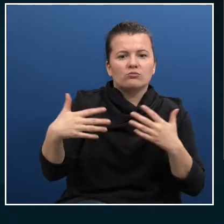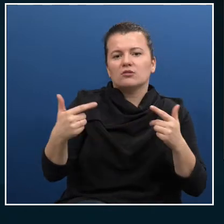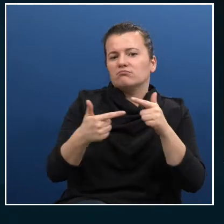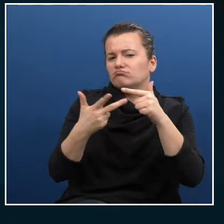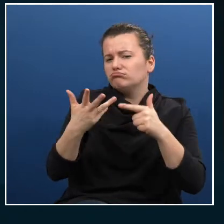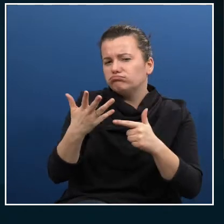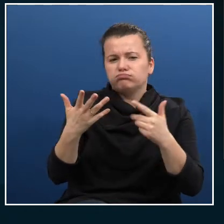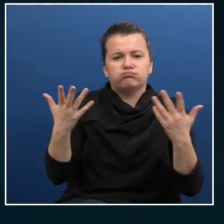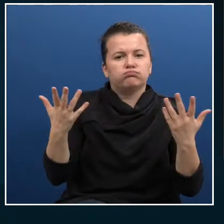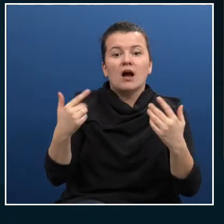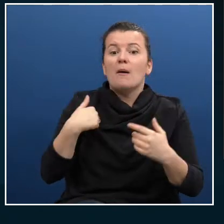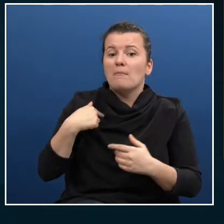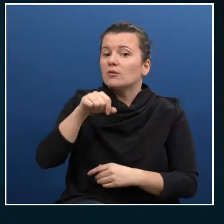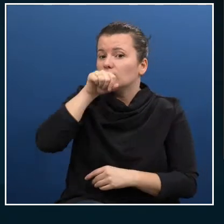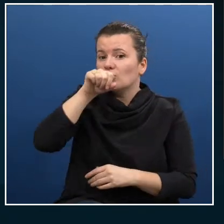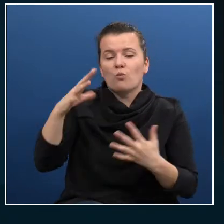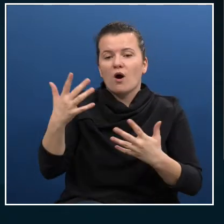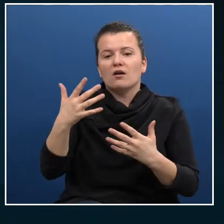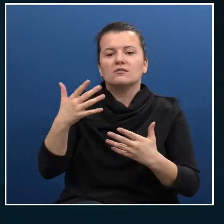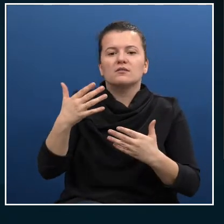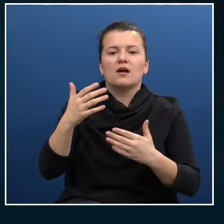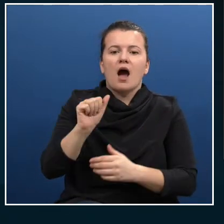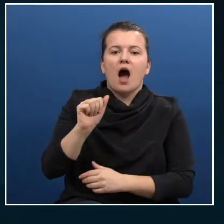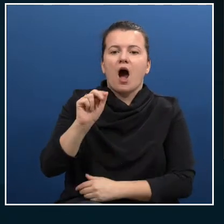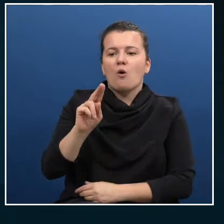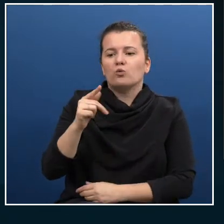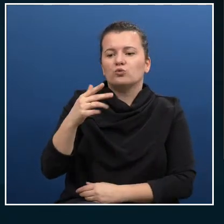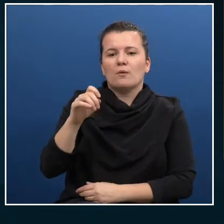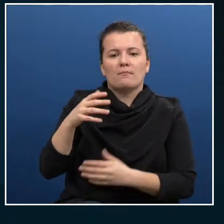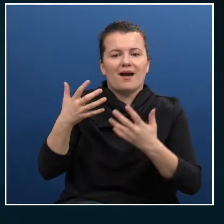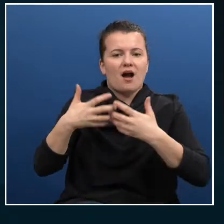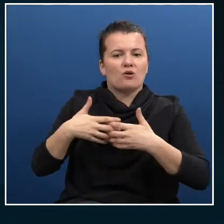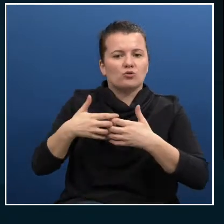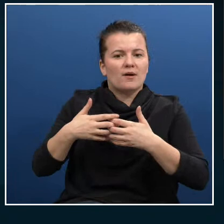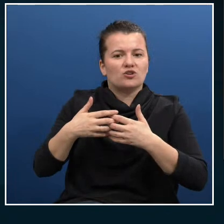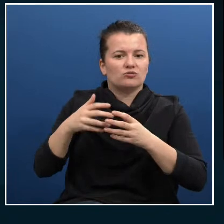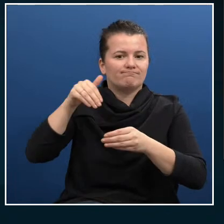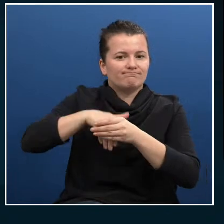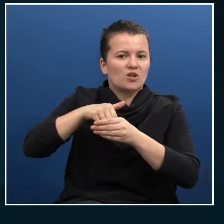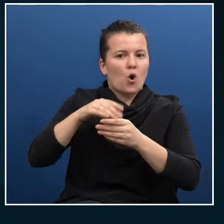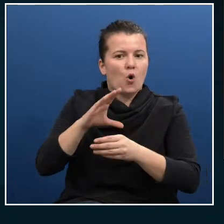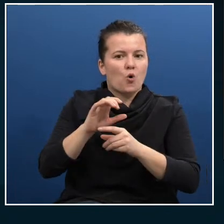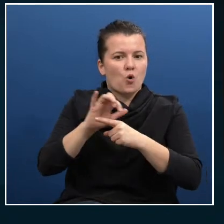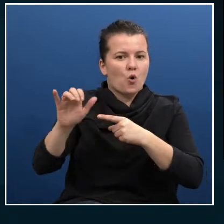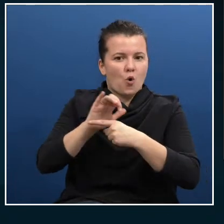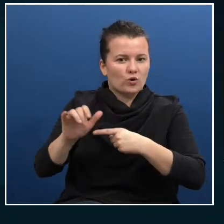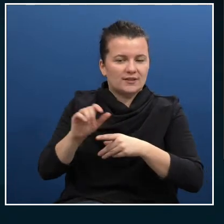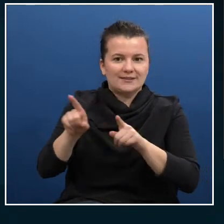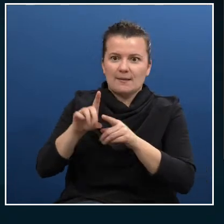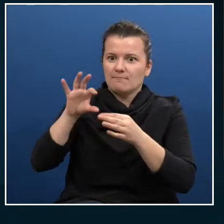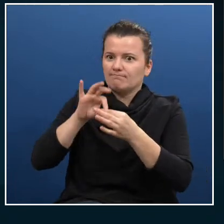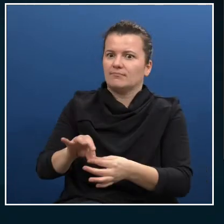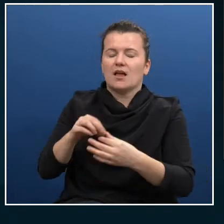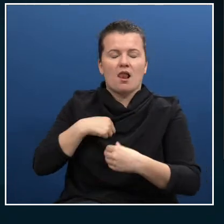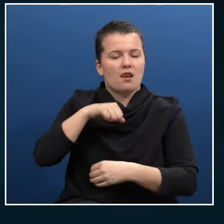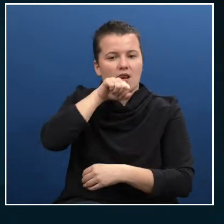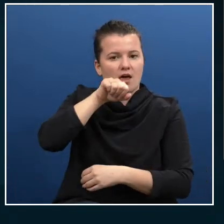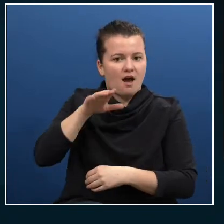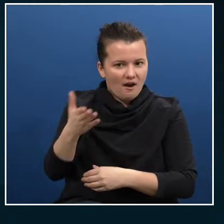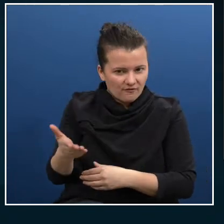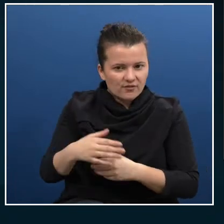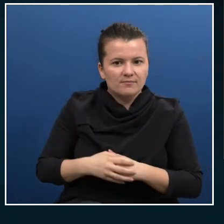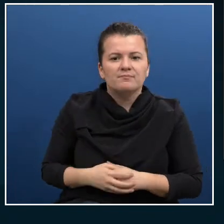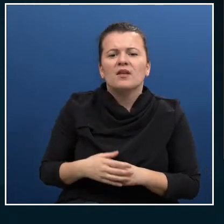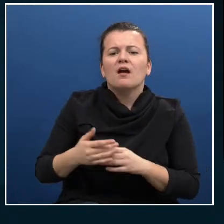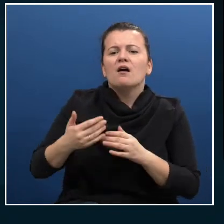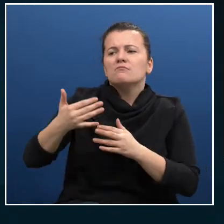like to do a lot of automation, infrastructure as code as well. I've been an MVP for many years, and well, excited to be here to share